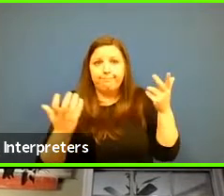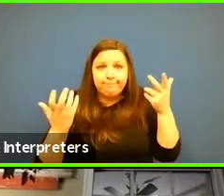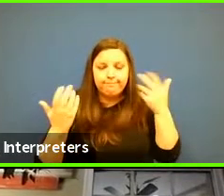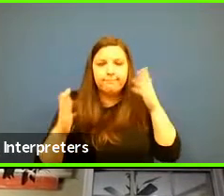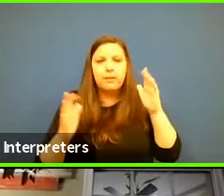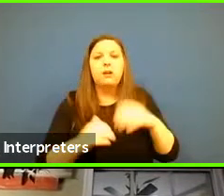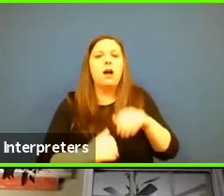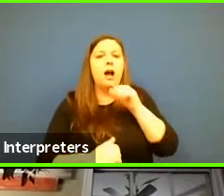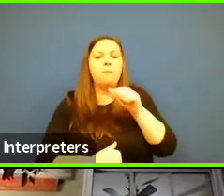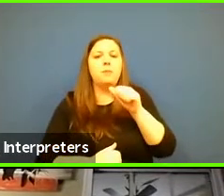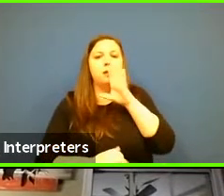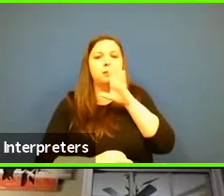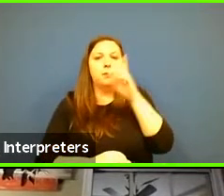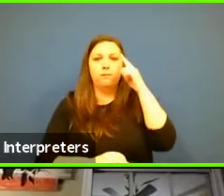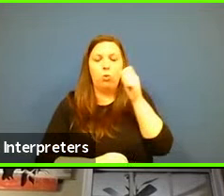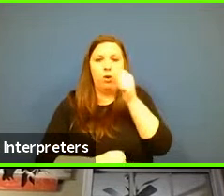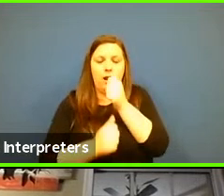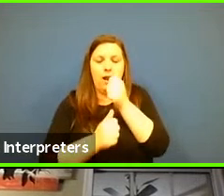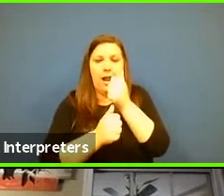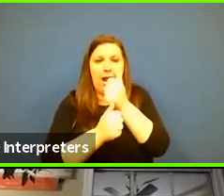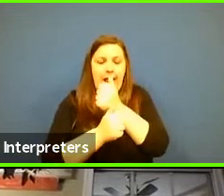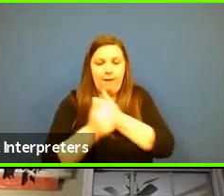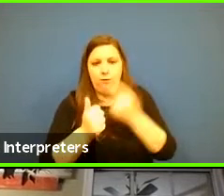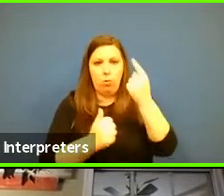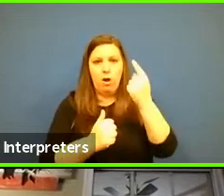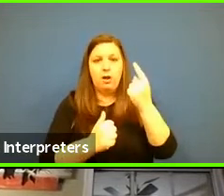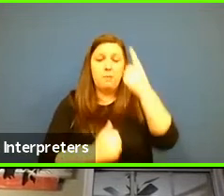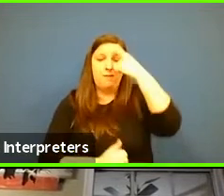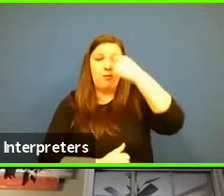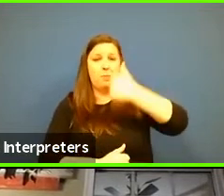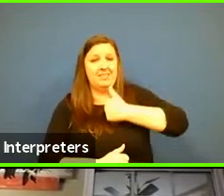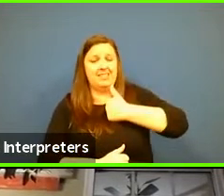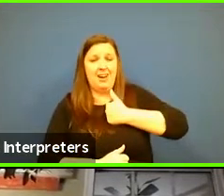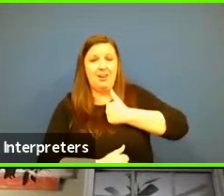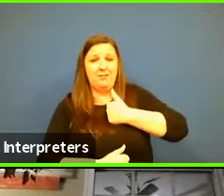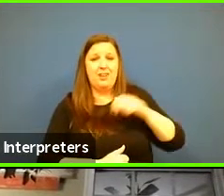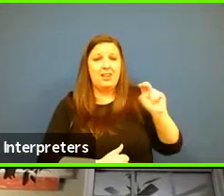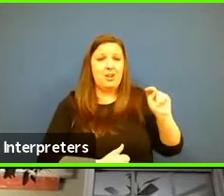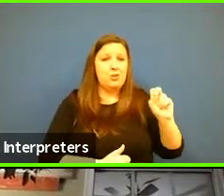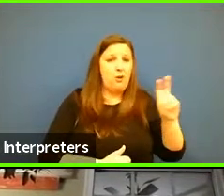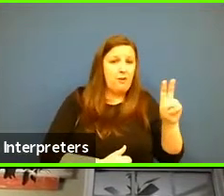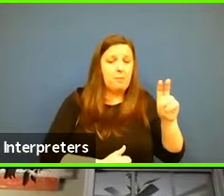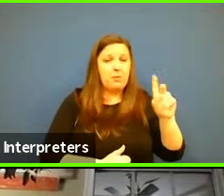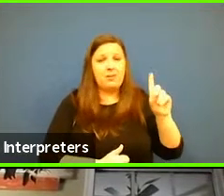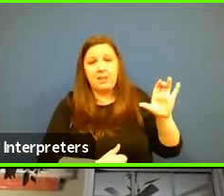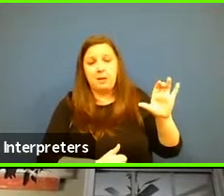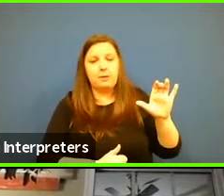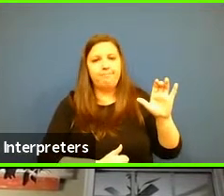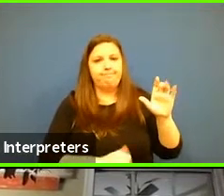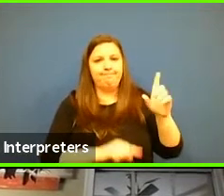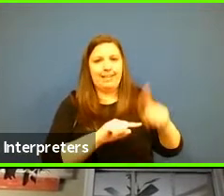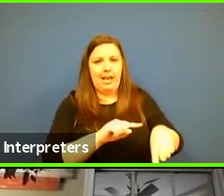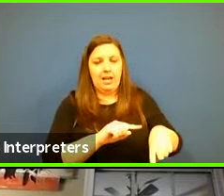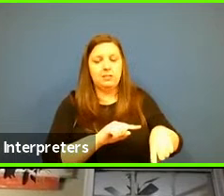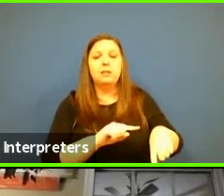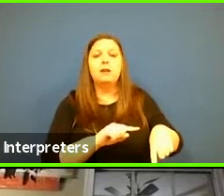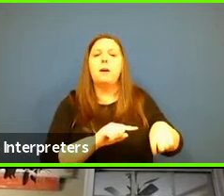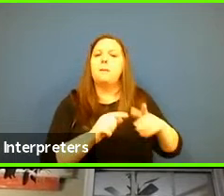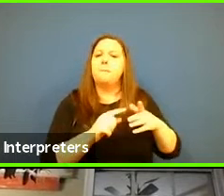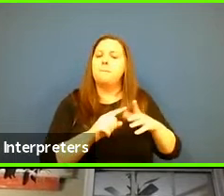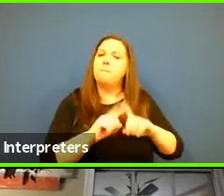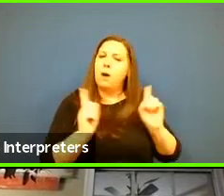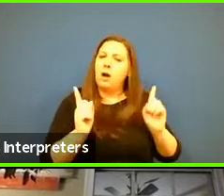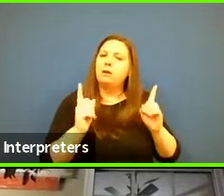can't do November, December, but would like to talk about what meeting face-to-face looks